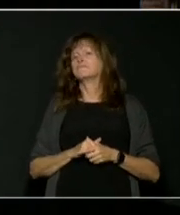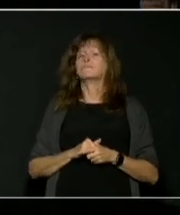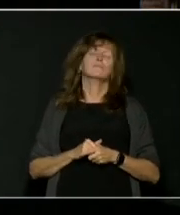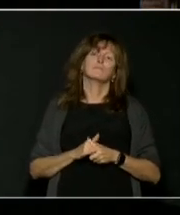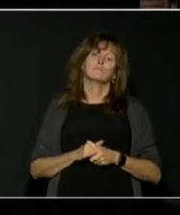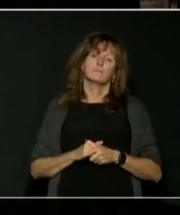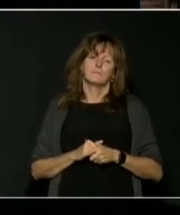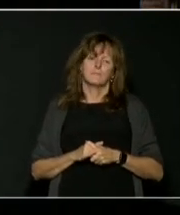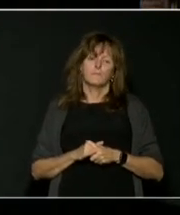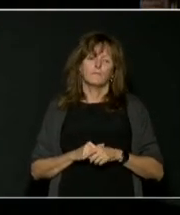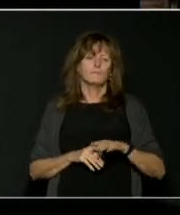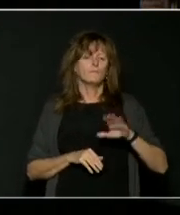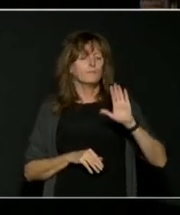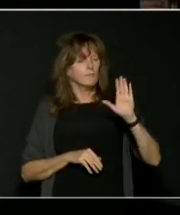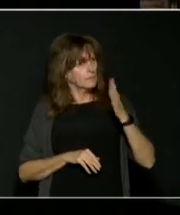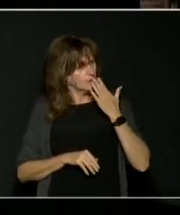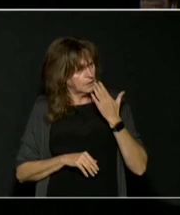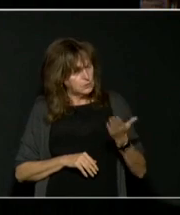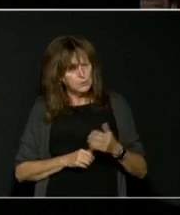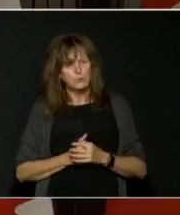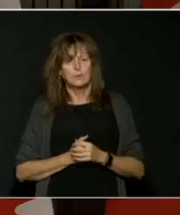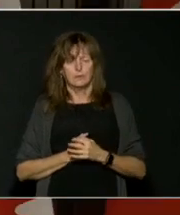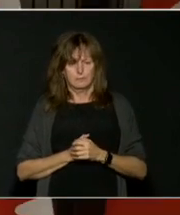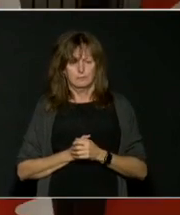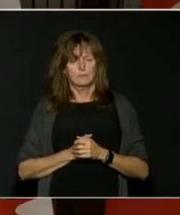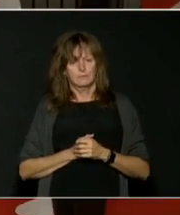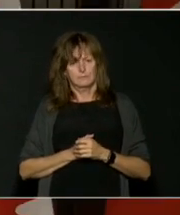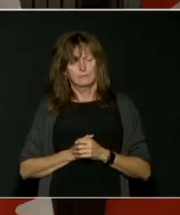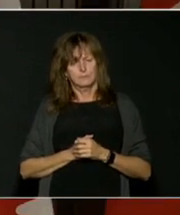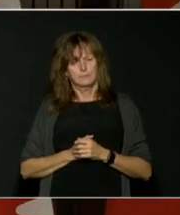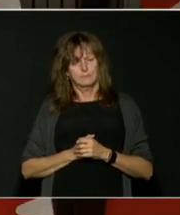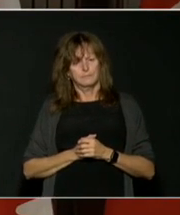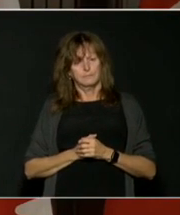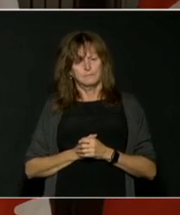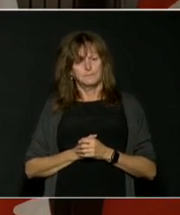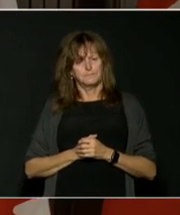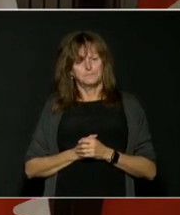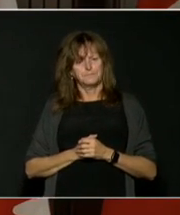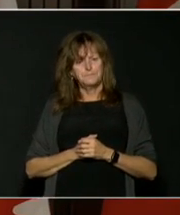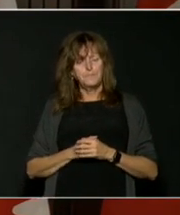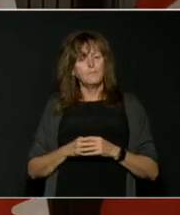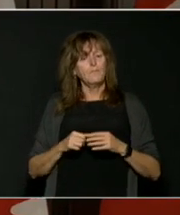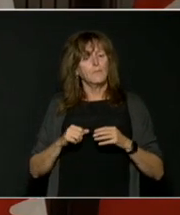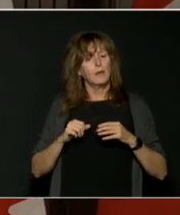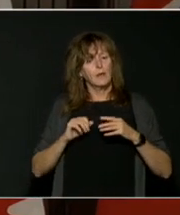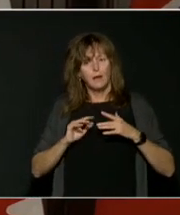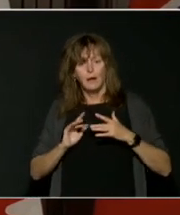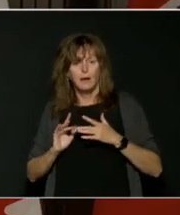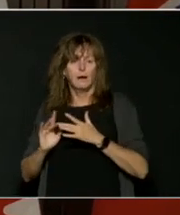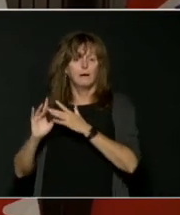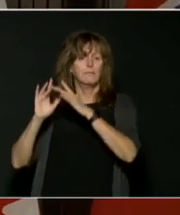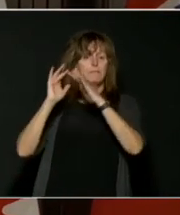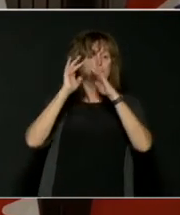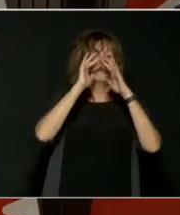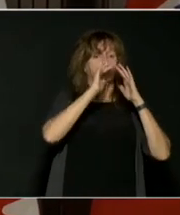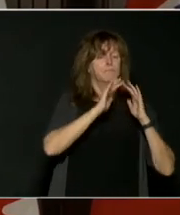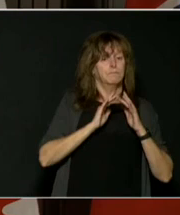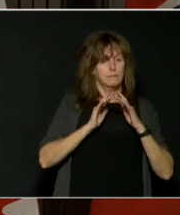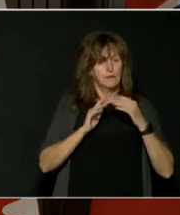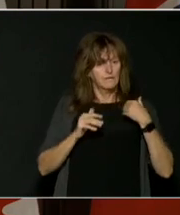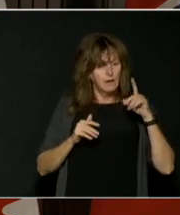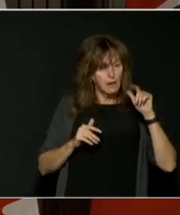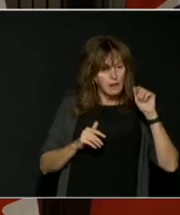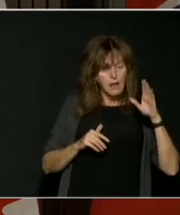Thank you for the question. So the diagnostic network is made up of commercial labs, hospital labs, and Public Health Ontario labs, and it